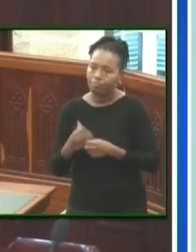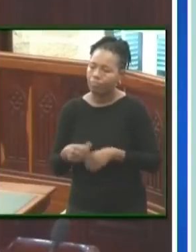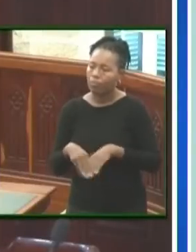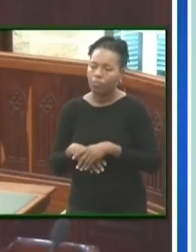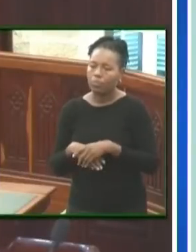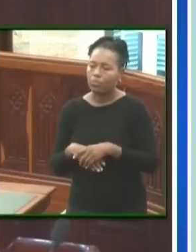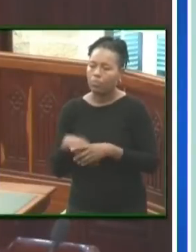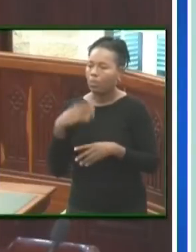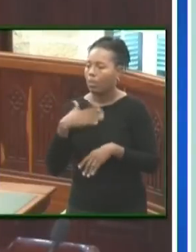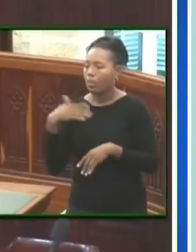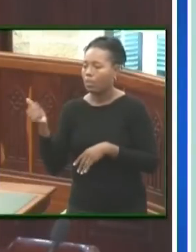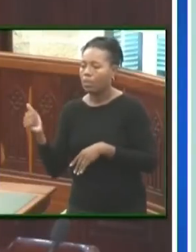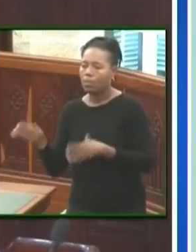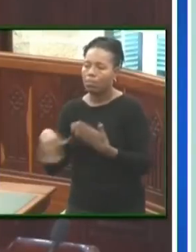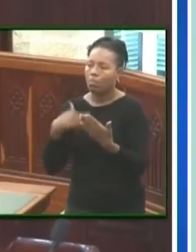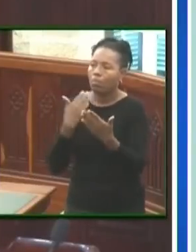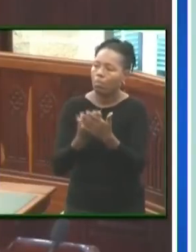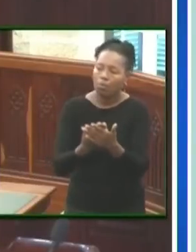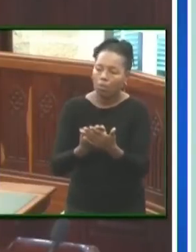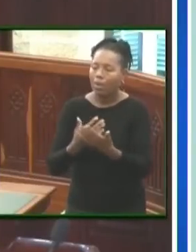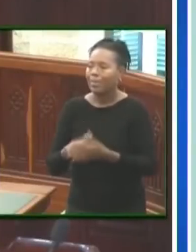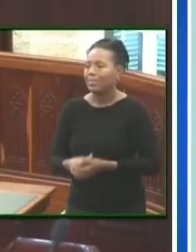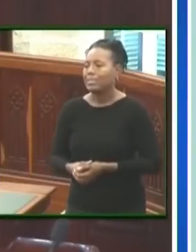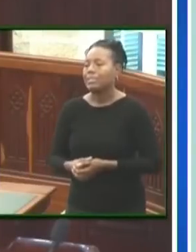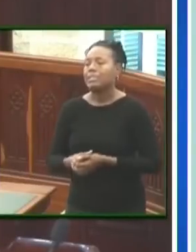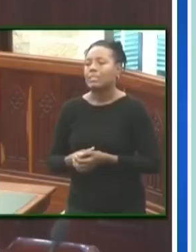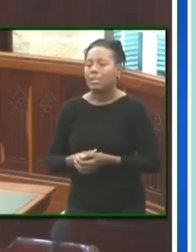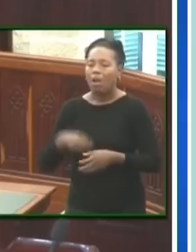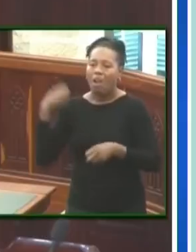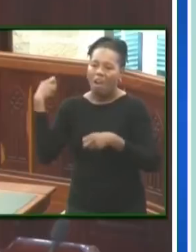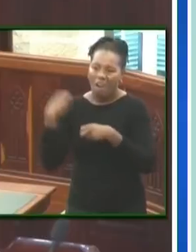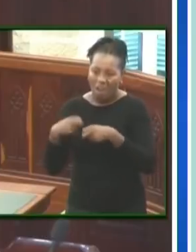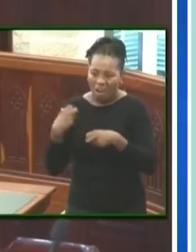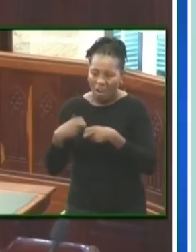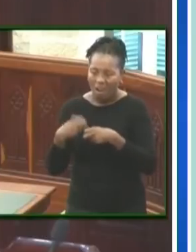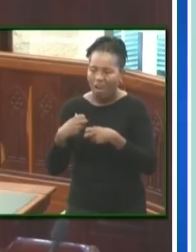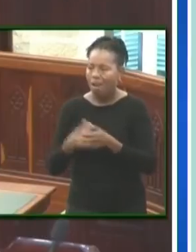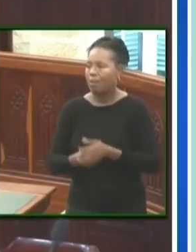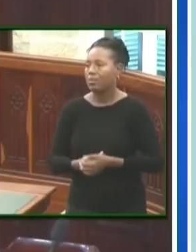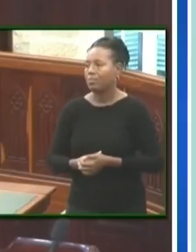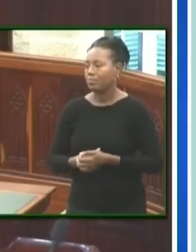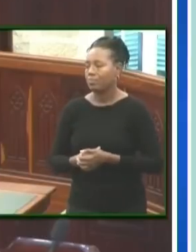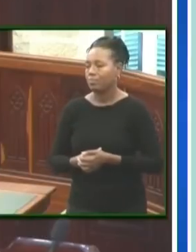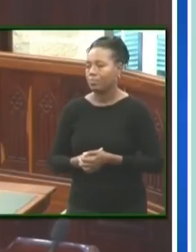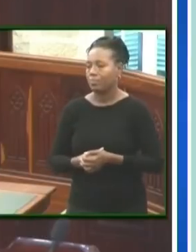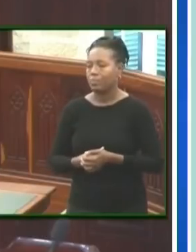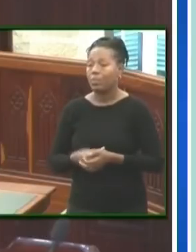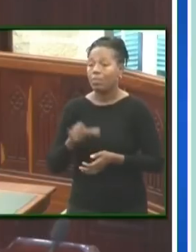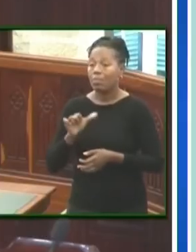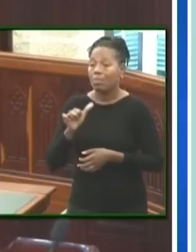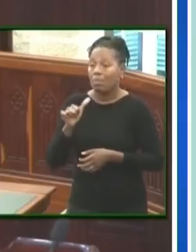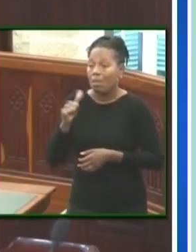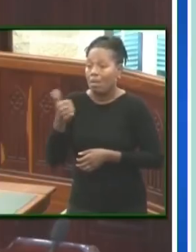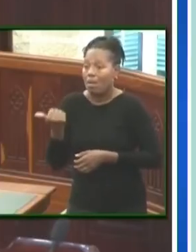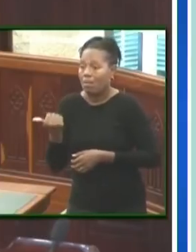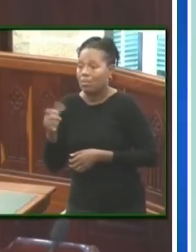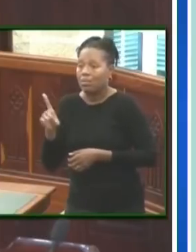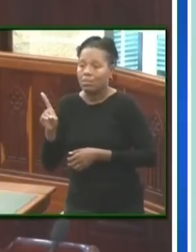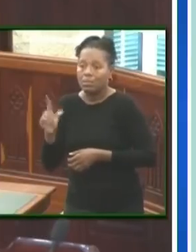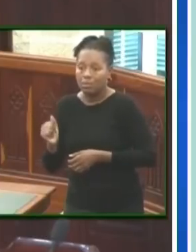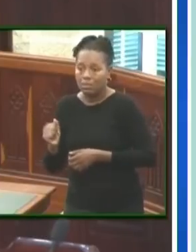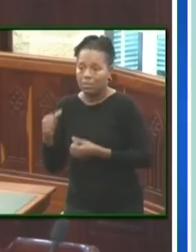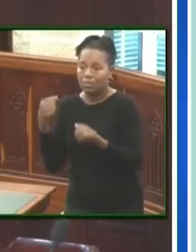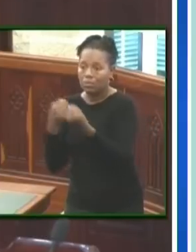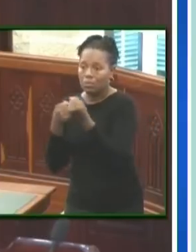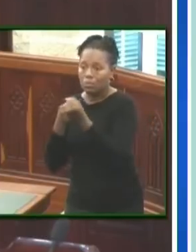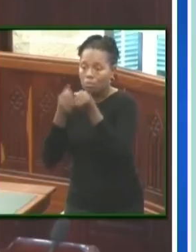is extremely costly and very difficult. Even for the two brilliant disability advocates who work in our ministry, if they're unable